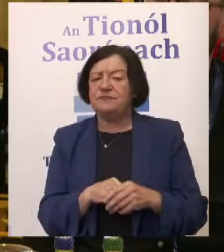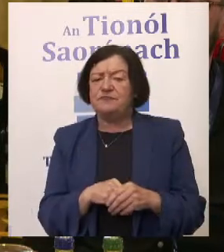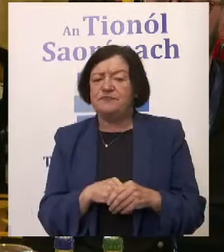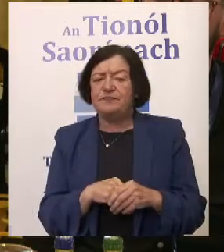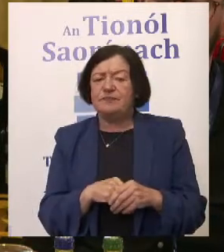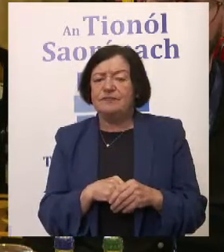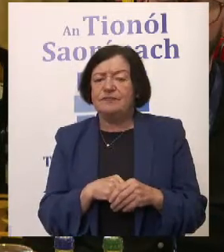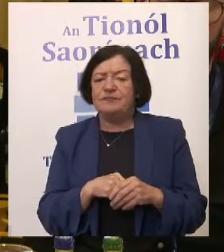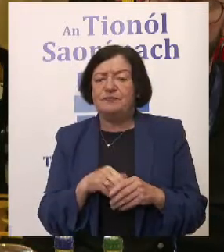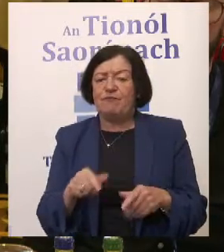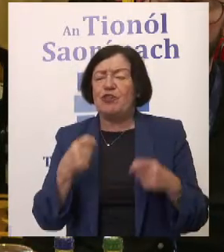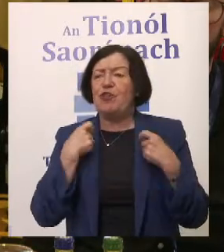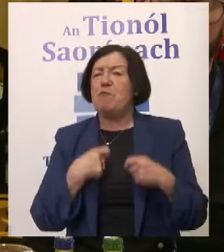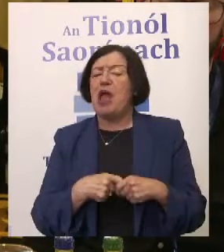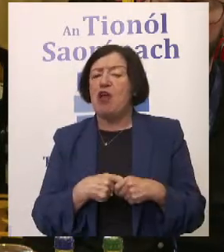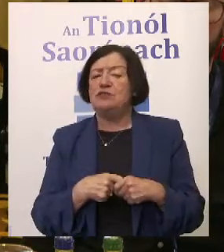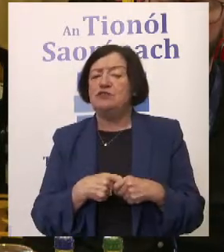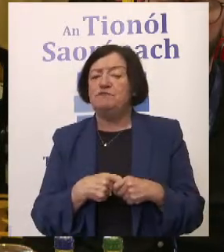the mayor's